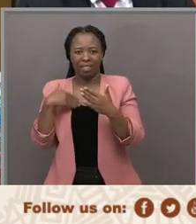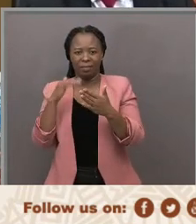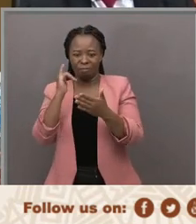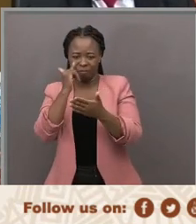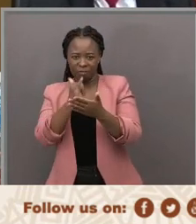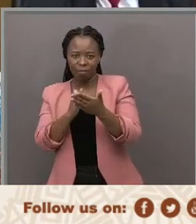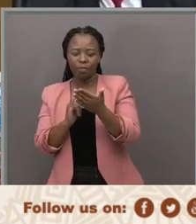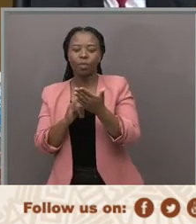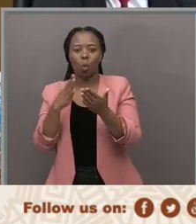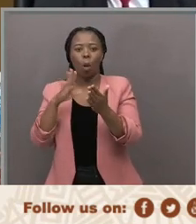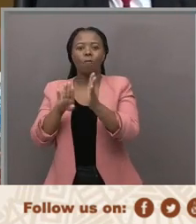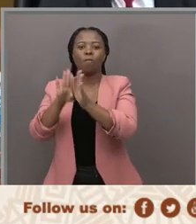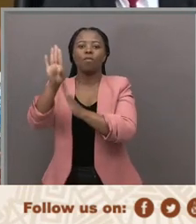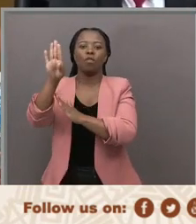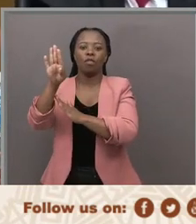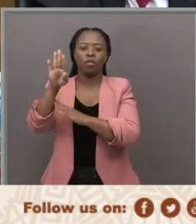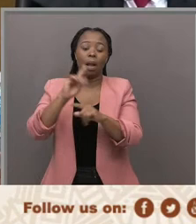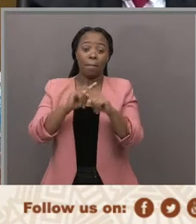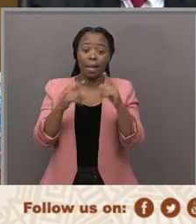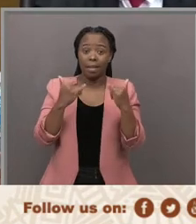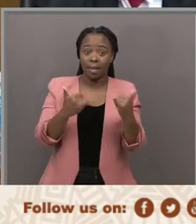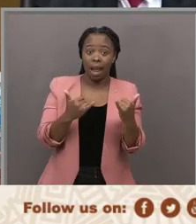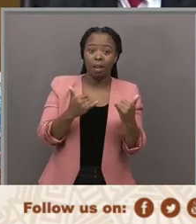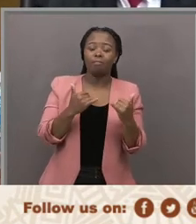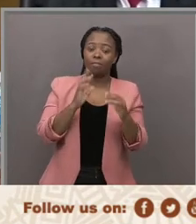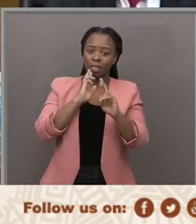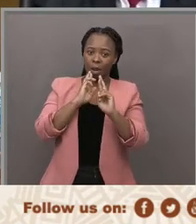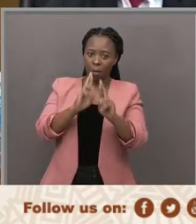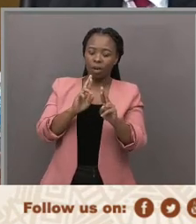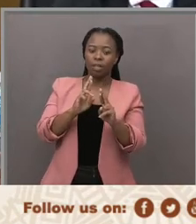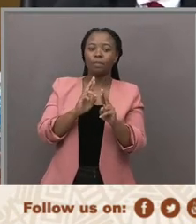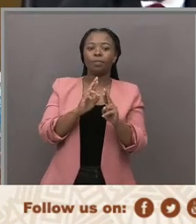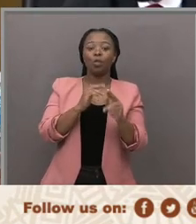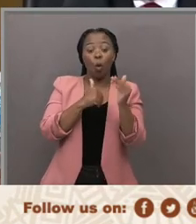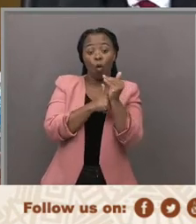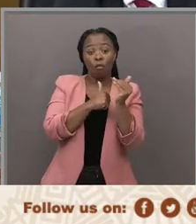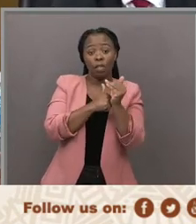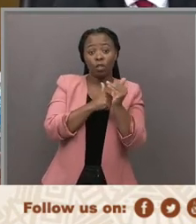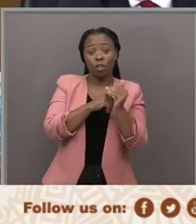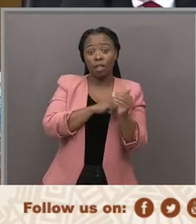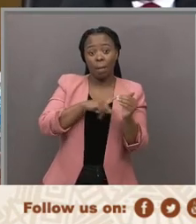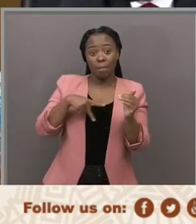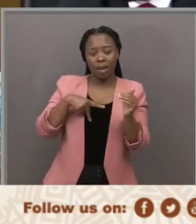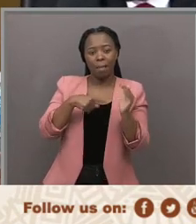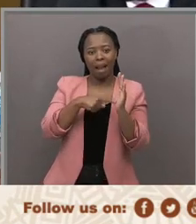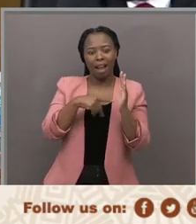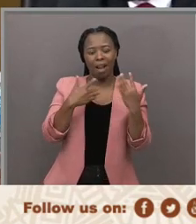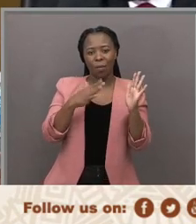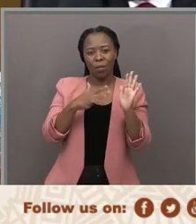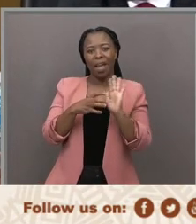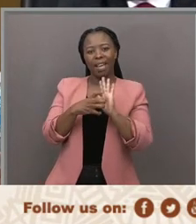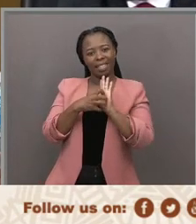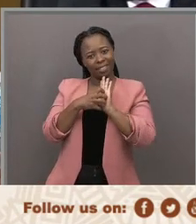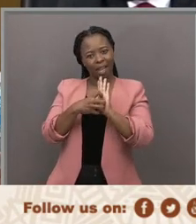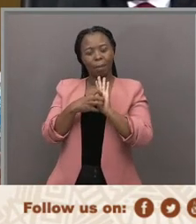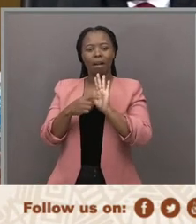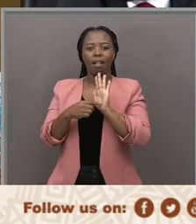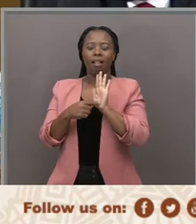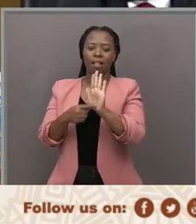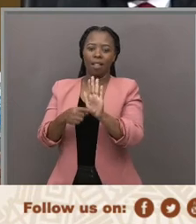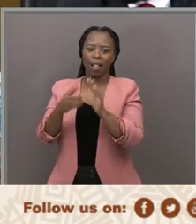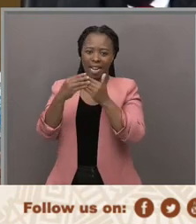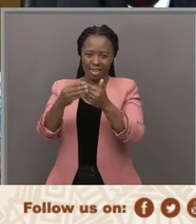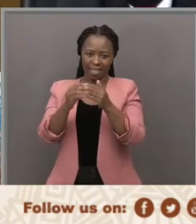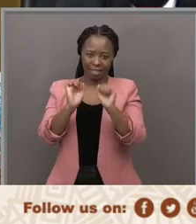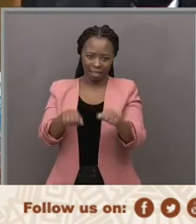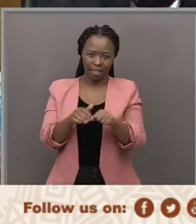report that the Office of the Premier and the Provincial Treasury has been leading by example. Because if your Treasury